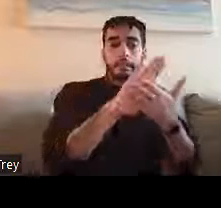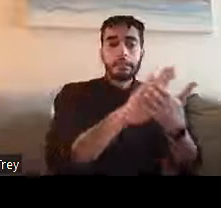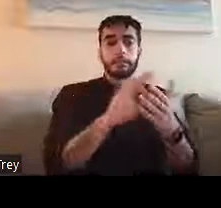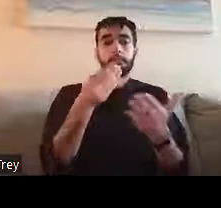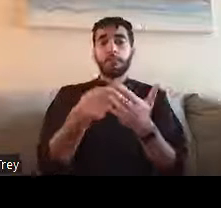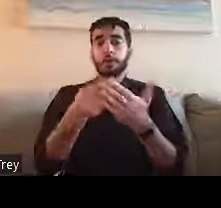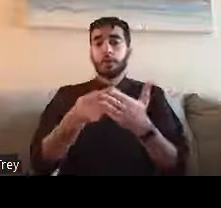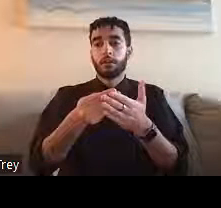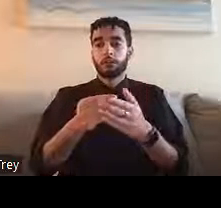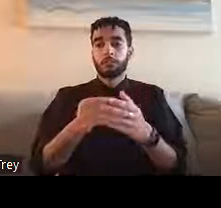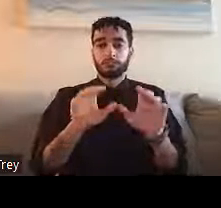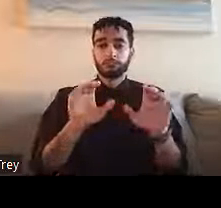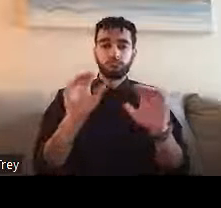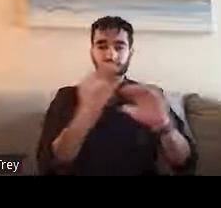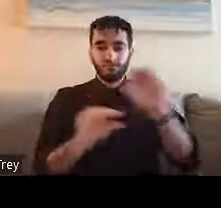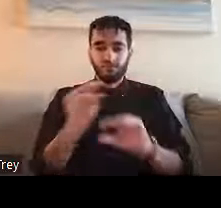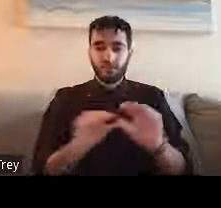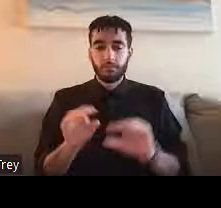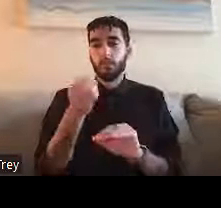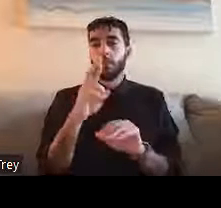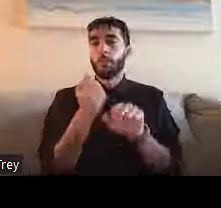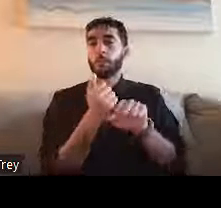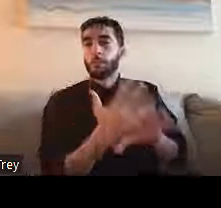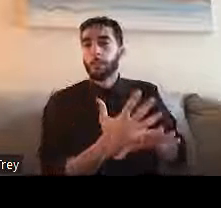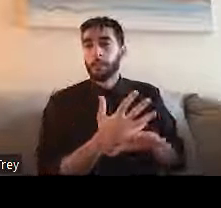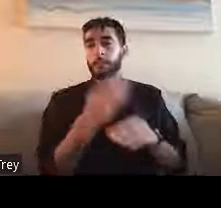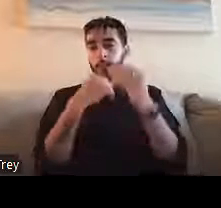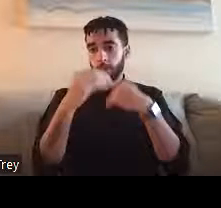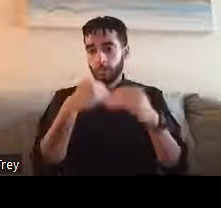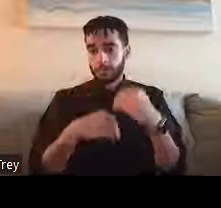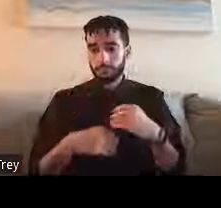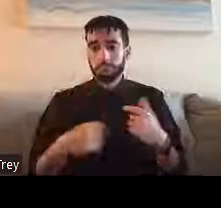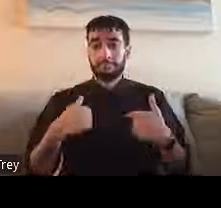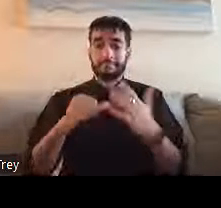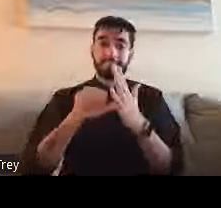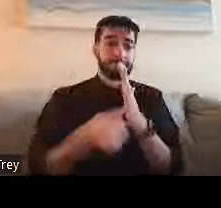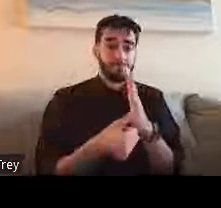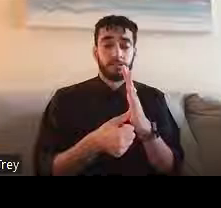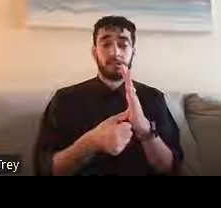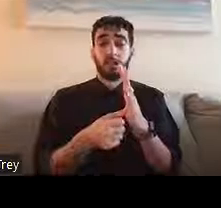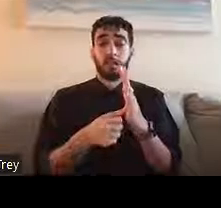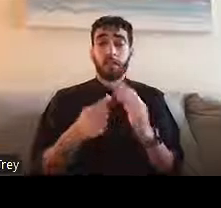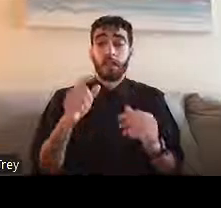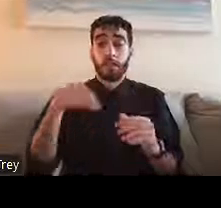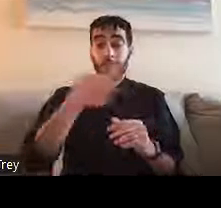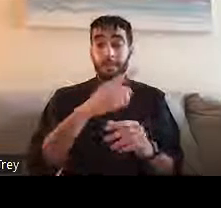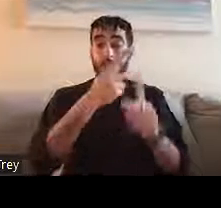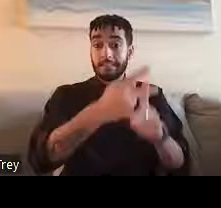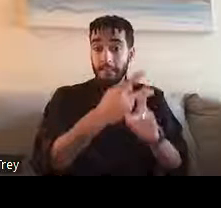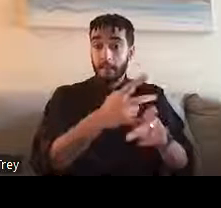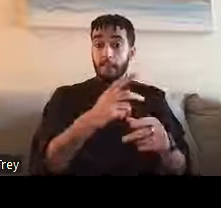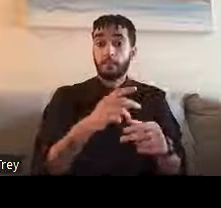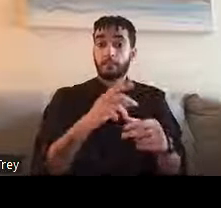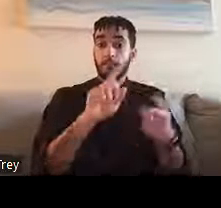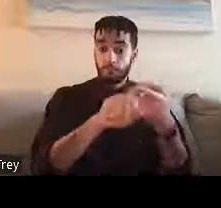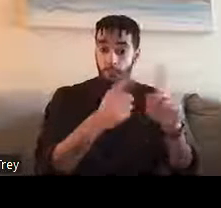preparing meals. So before I wrap up, I would like to emphasize that caregivers are not only providing care to relatives, but they are